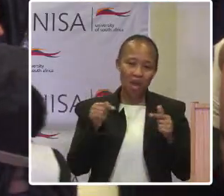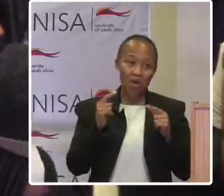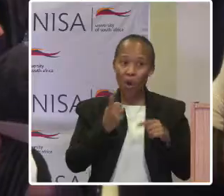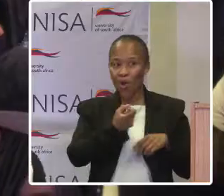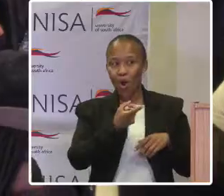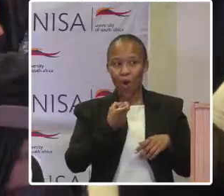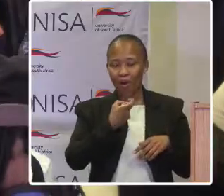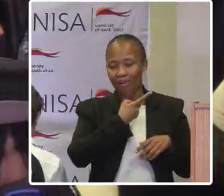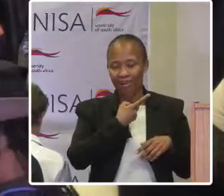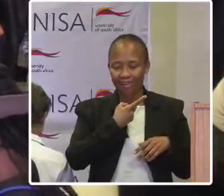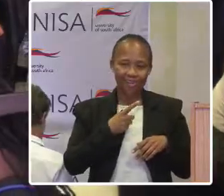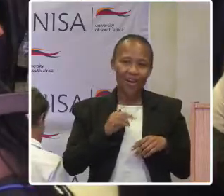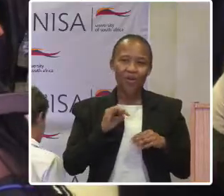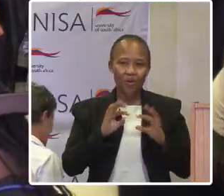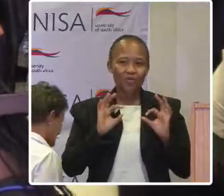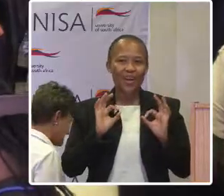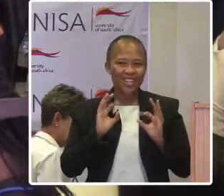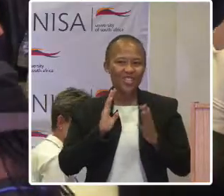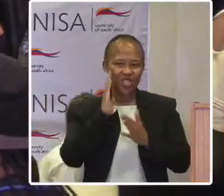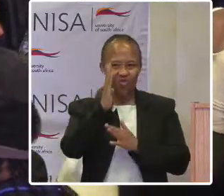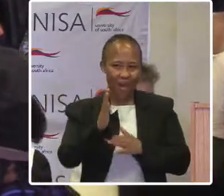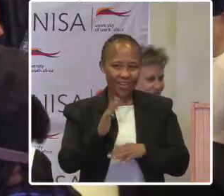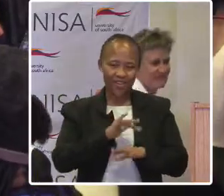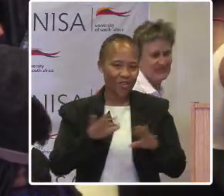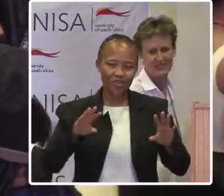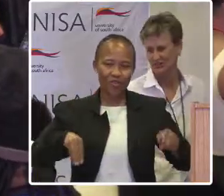trend. Yeah.